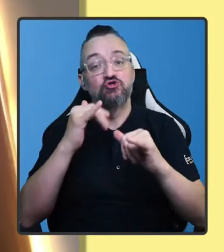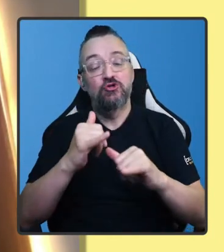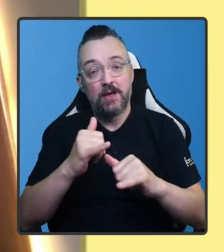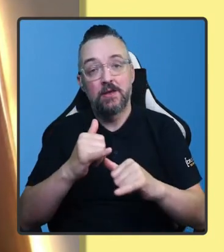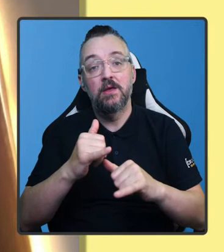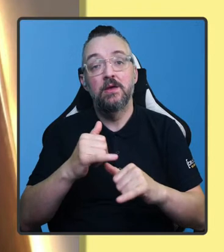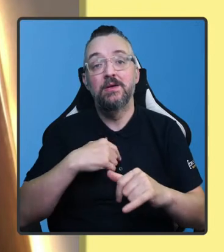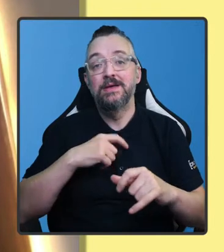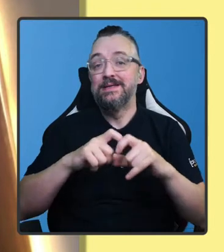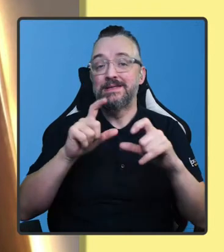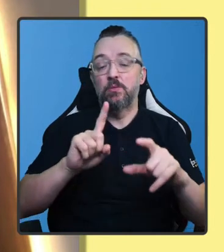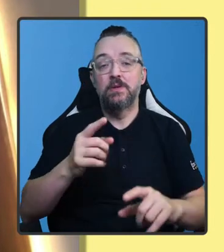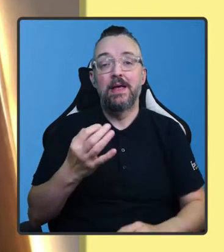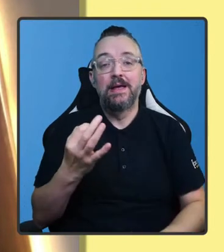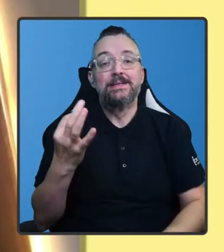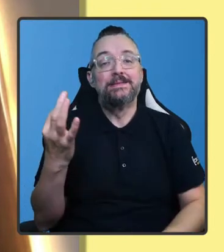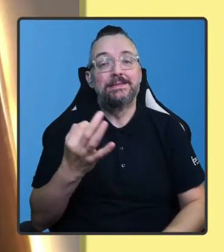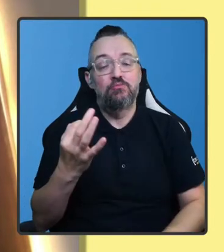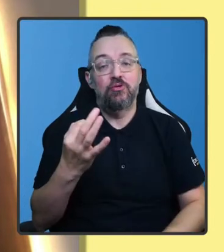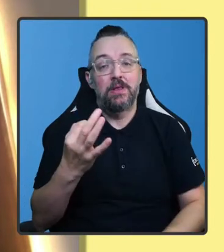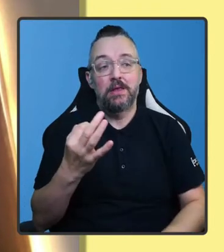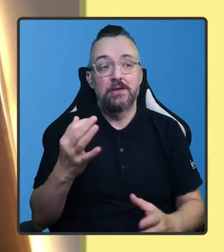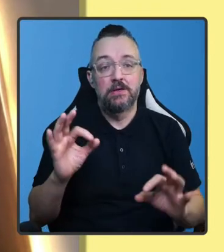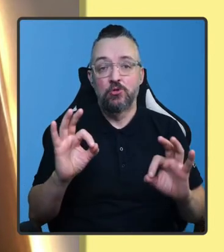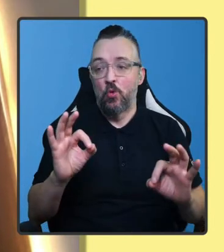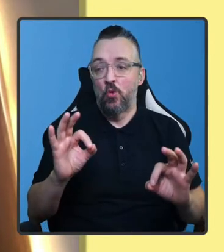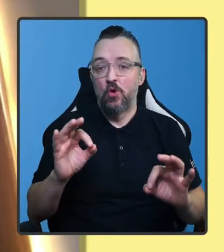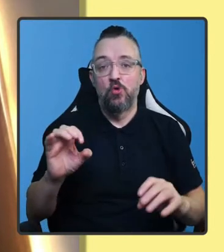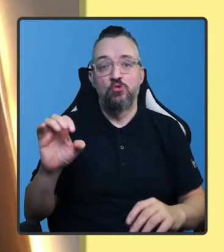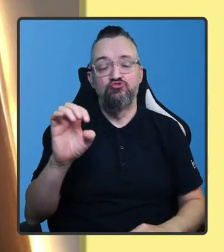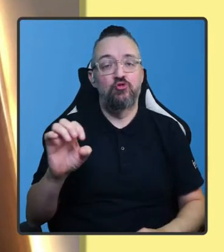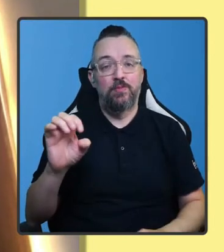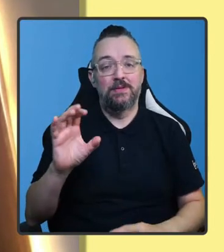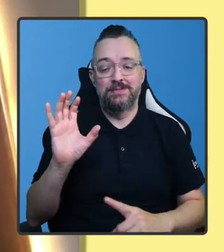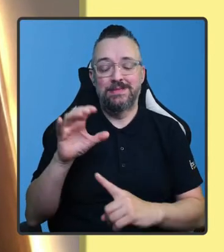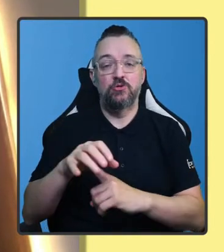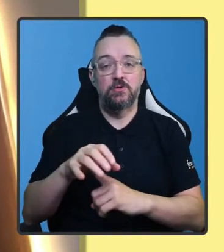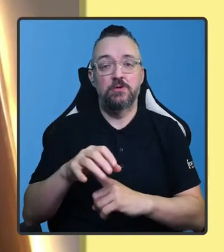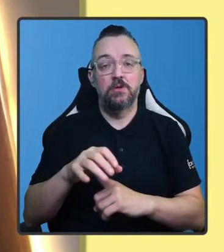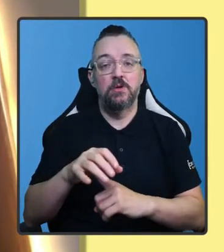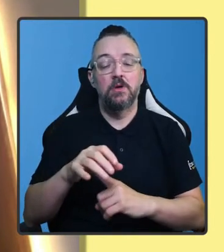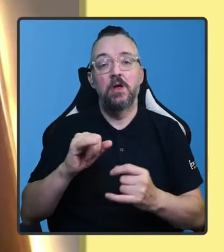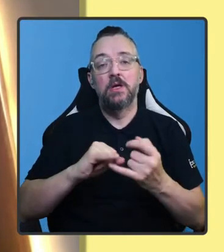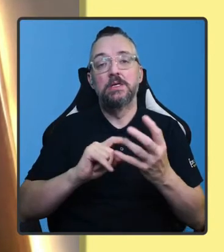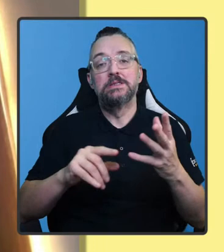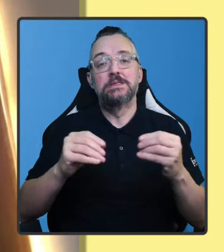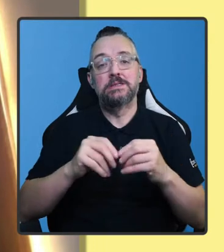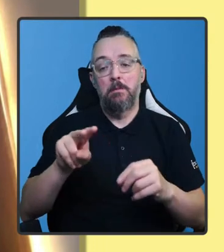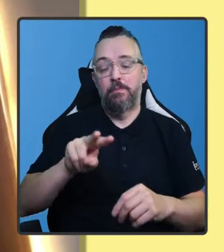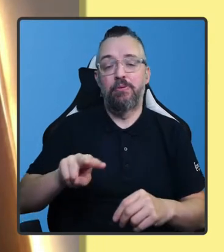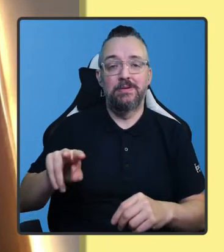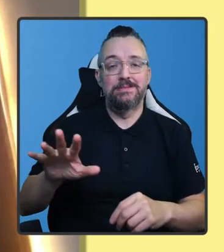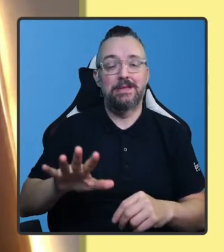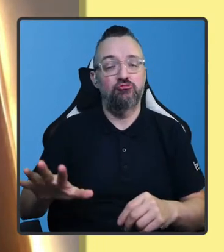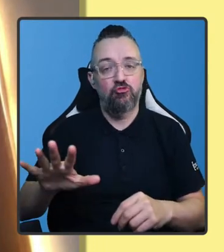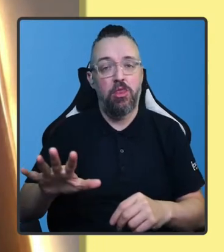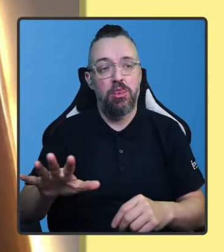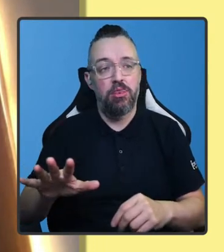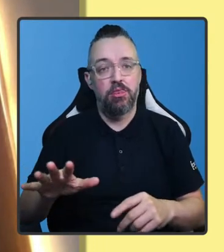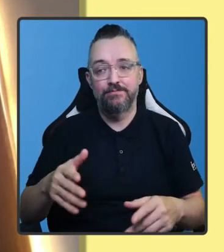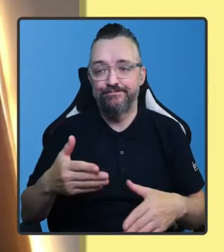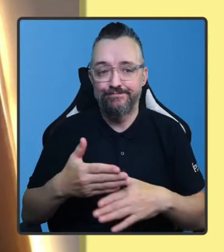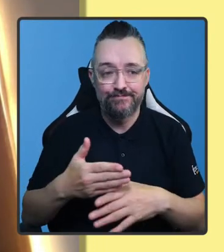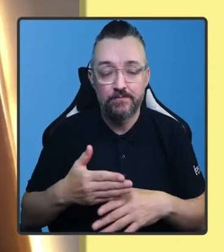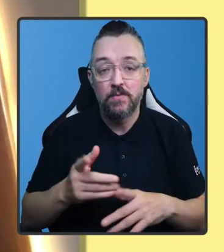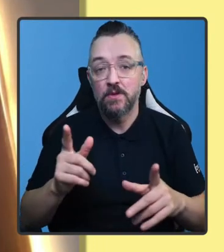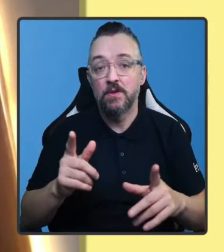a temporarily stateless European nation, a sub-national actor. But please be assured, no one